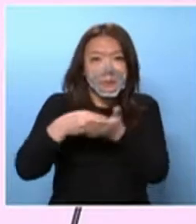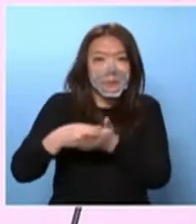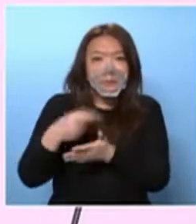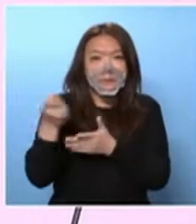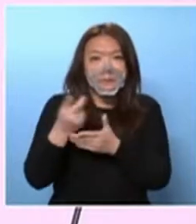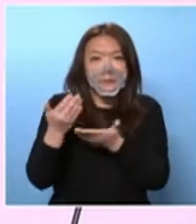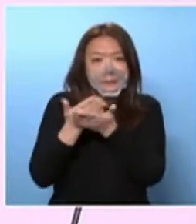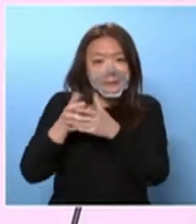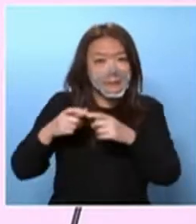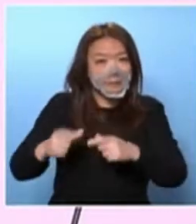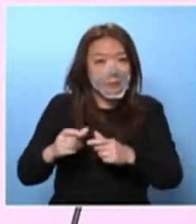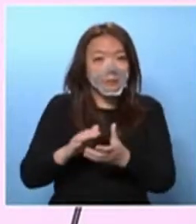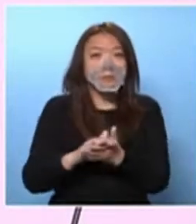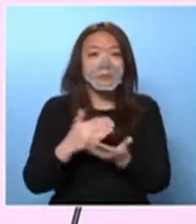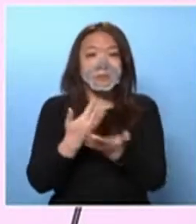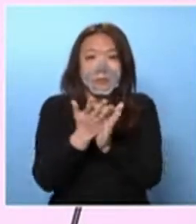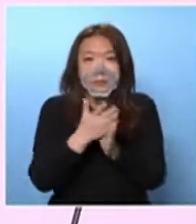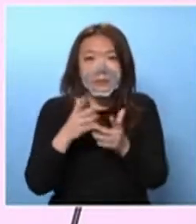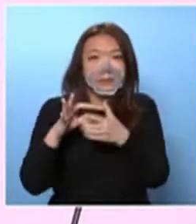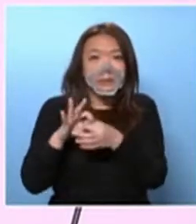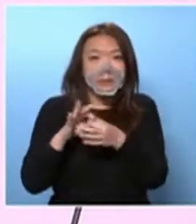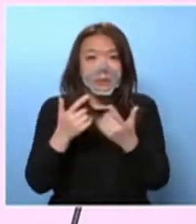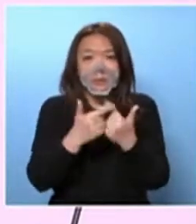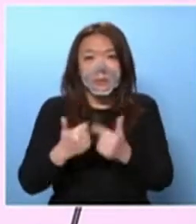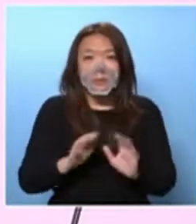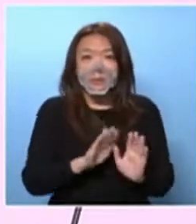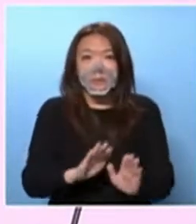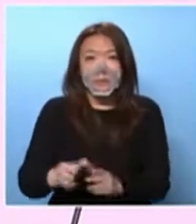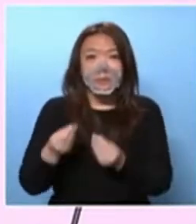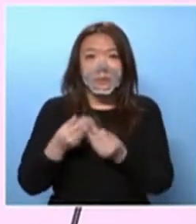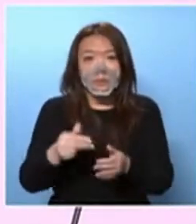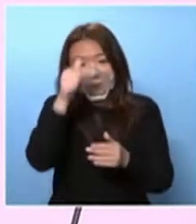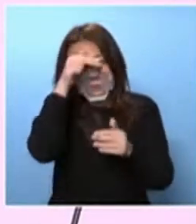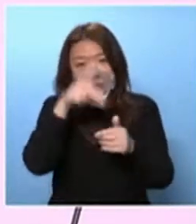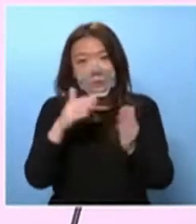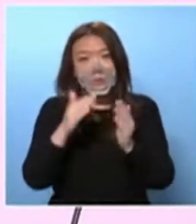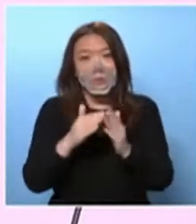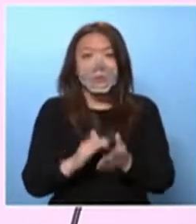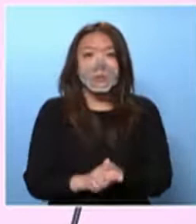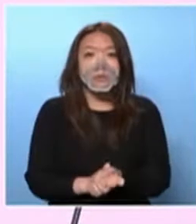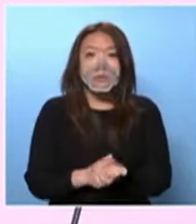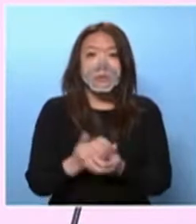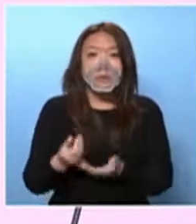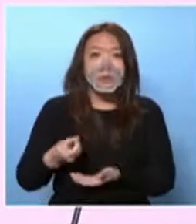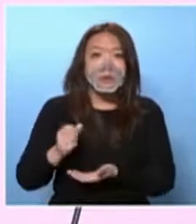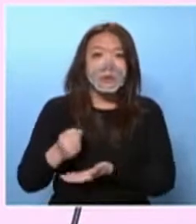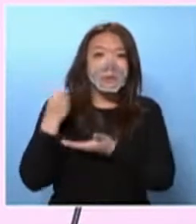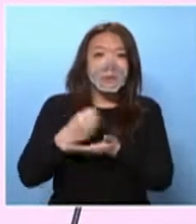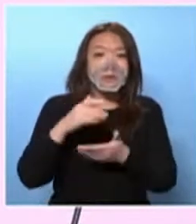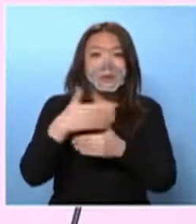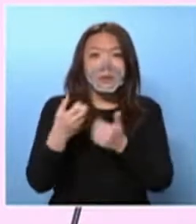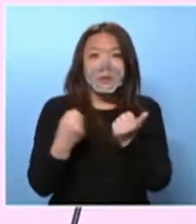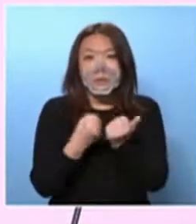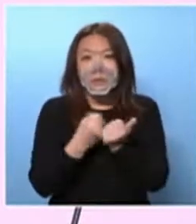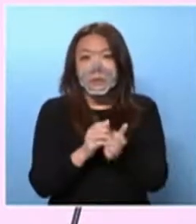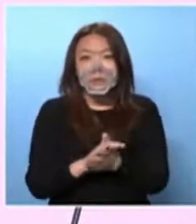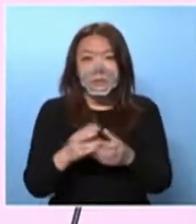to strengthen testing work, procure rapid antigen test kits and relevant services, and provide additional support for the hospital